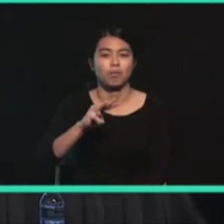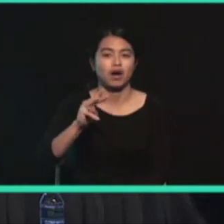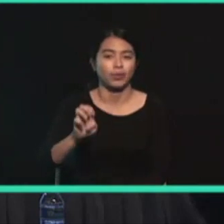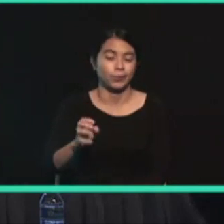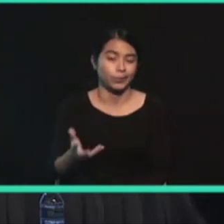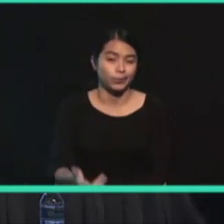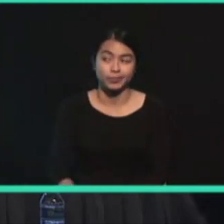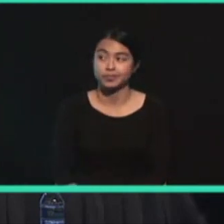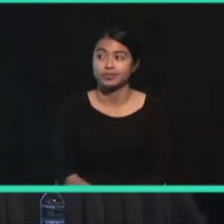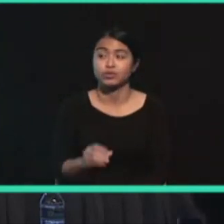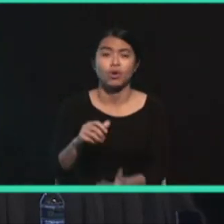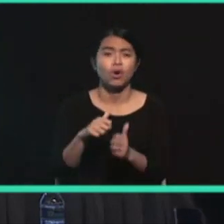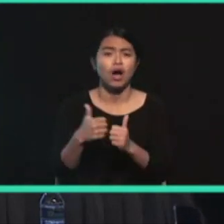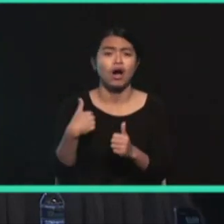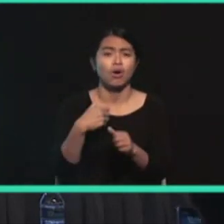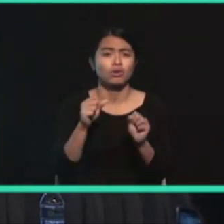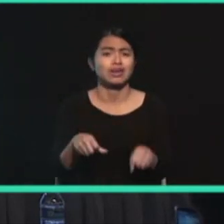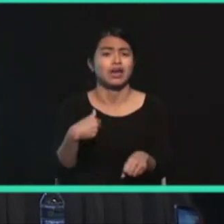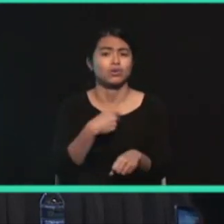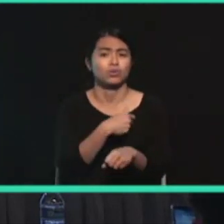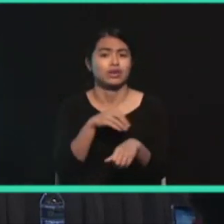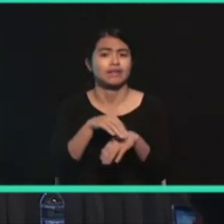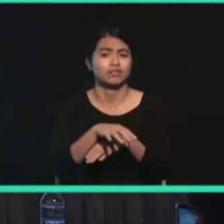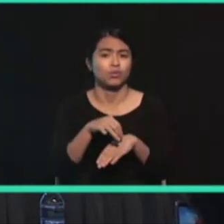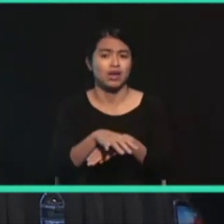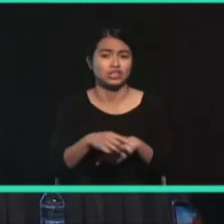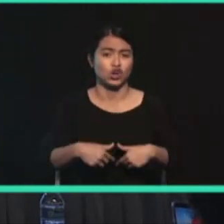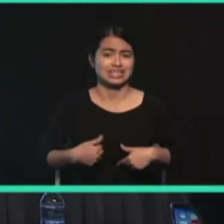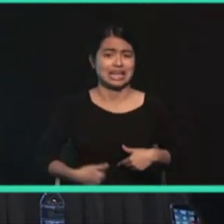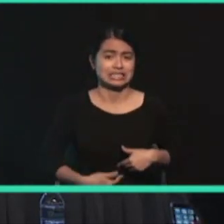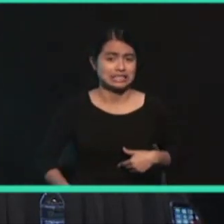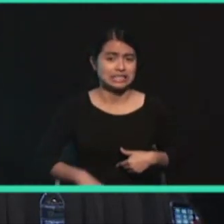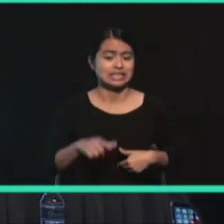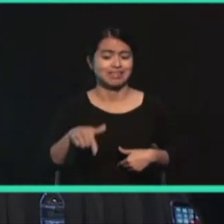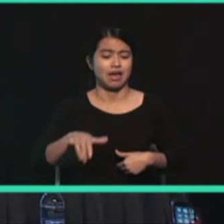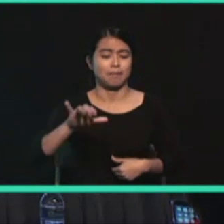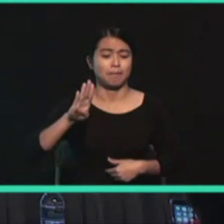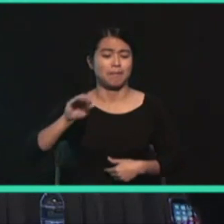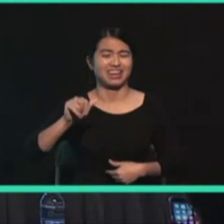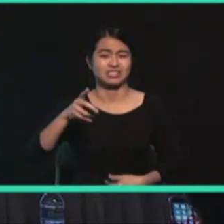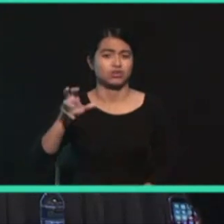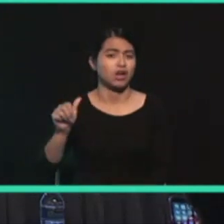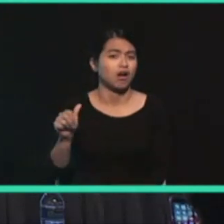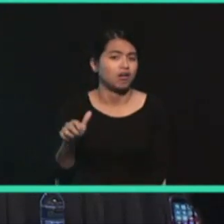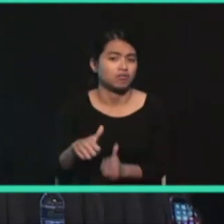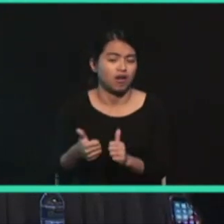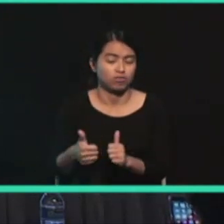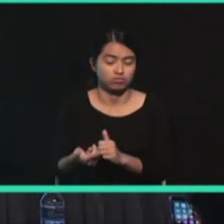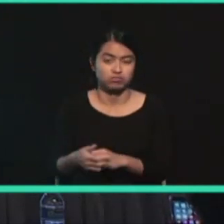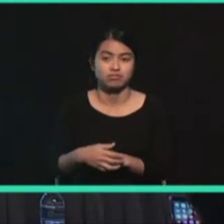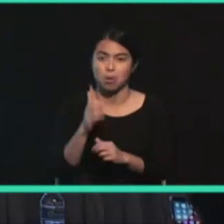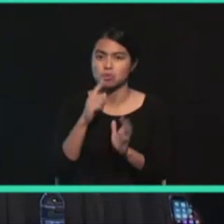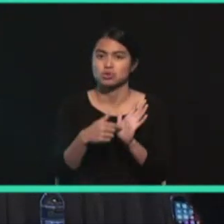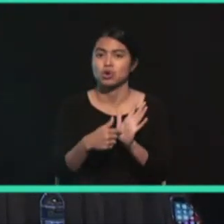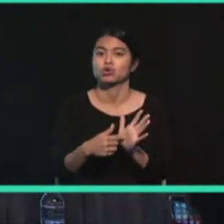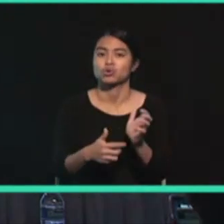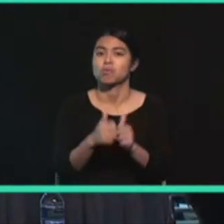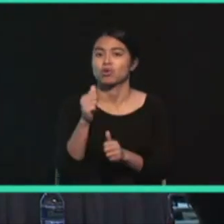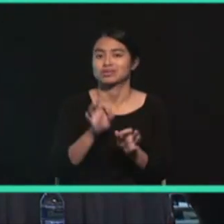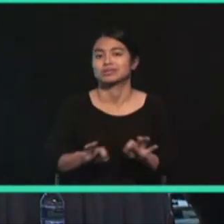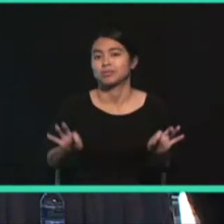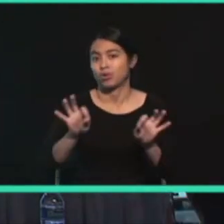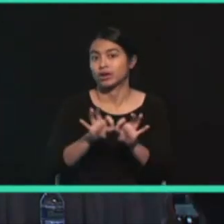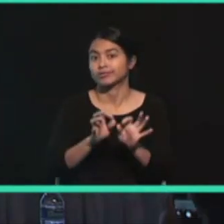So how can we actually influence our intestinal microbiota? And I will show you the most important aspects that we have so